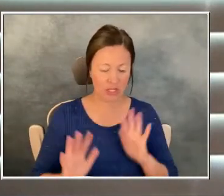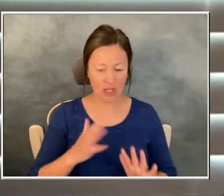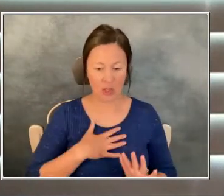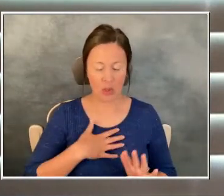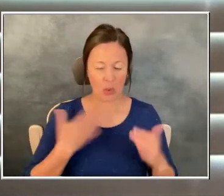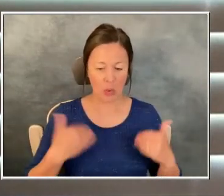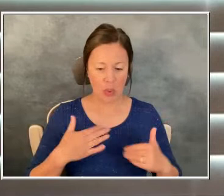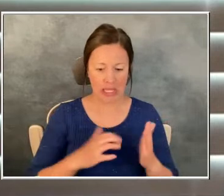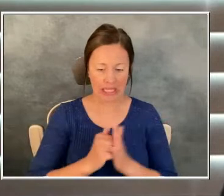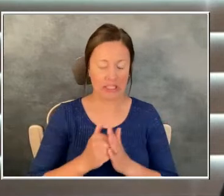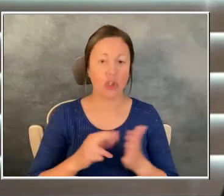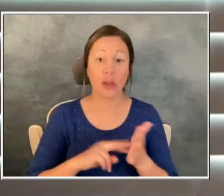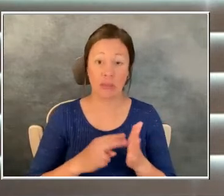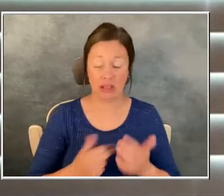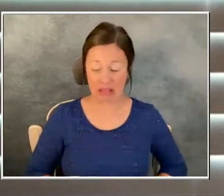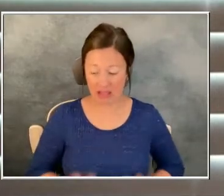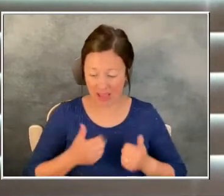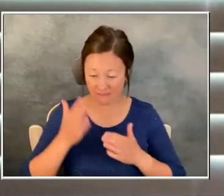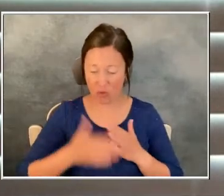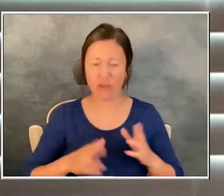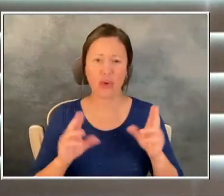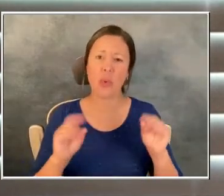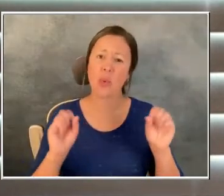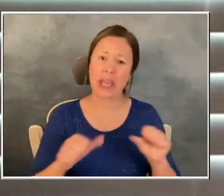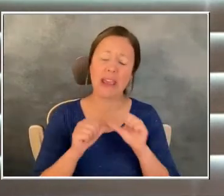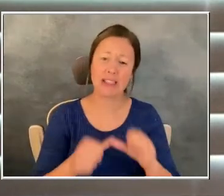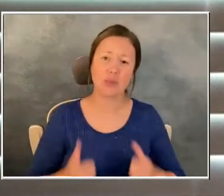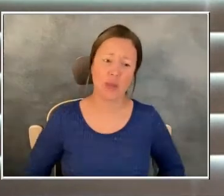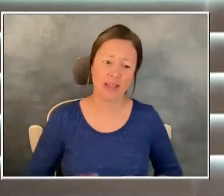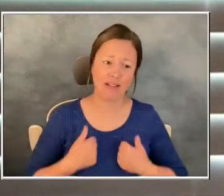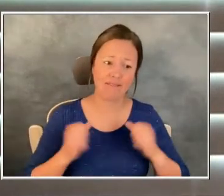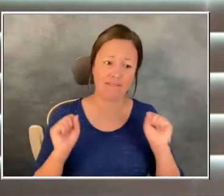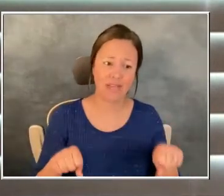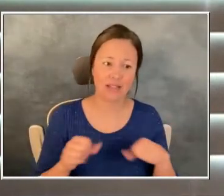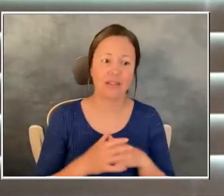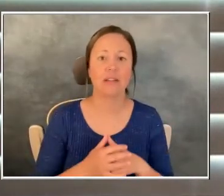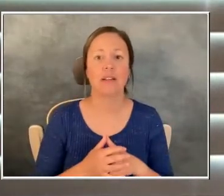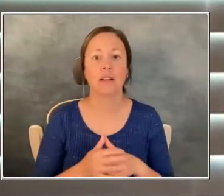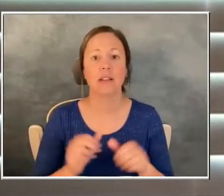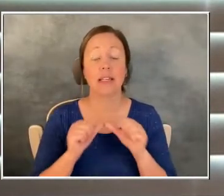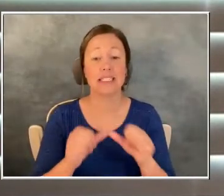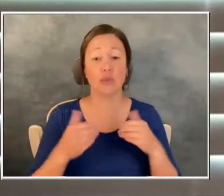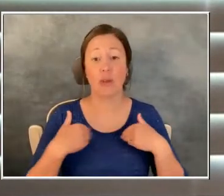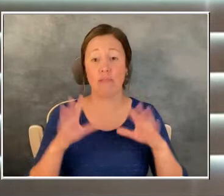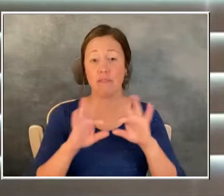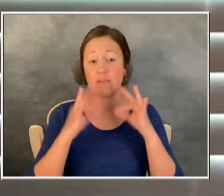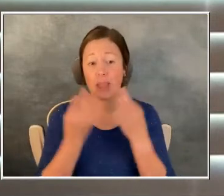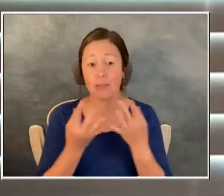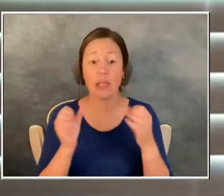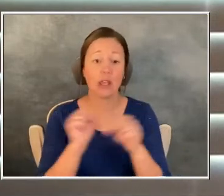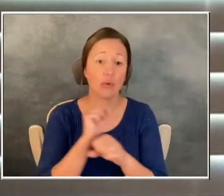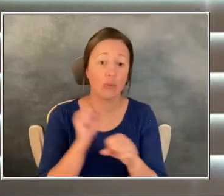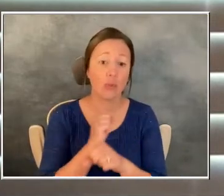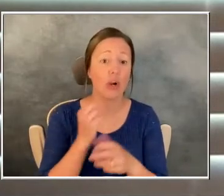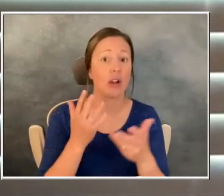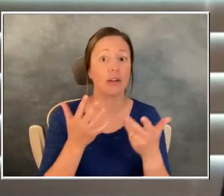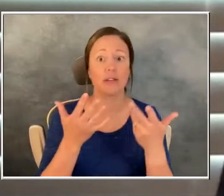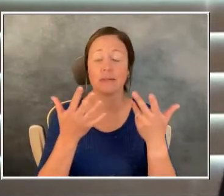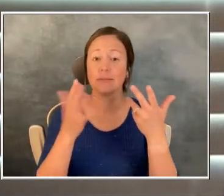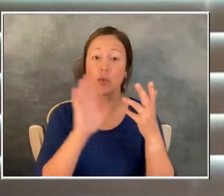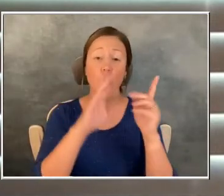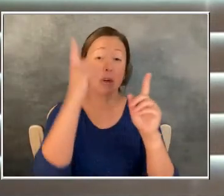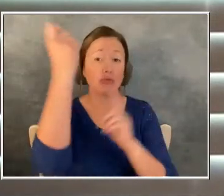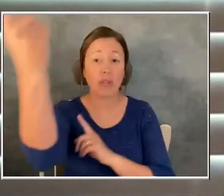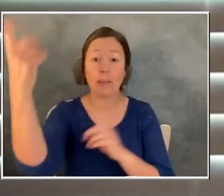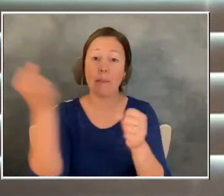over. And you can continue to have a life. You can continue to have a family, work, go after your dreams, all